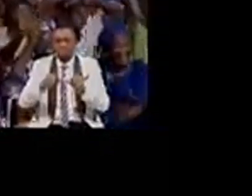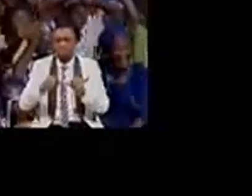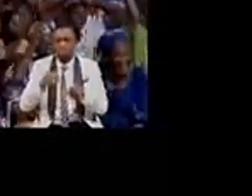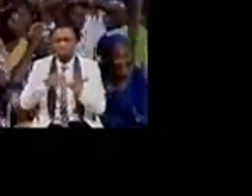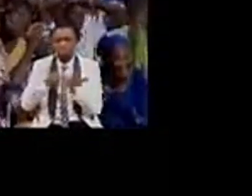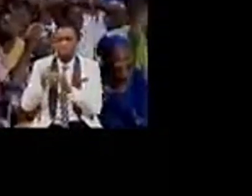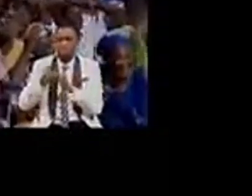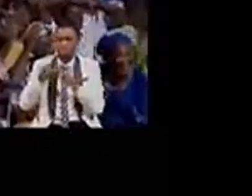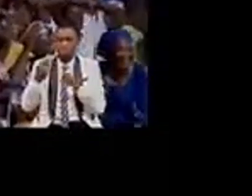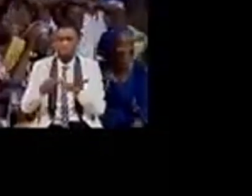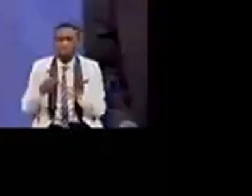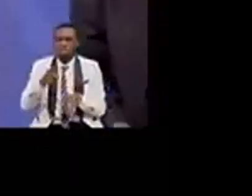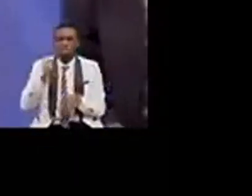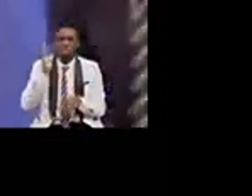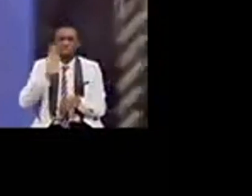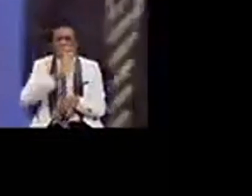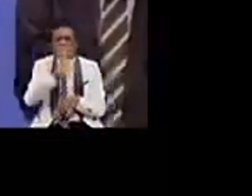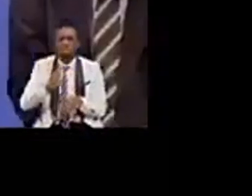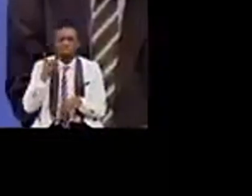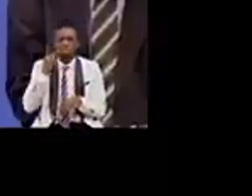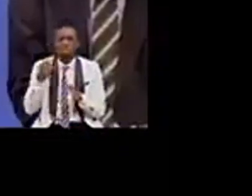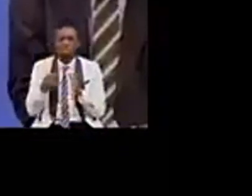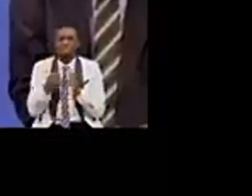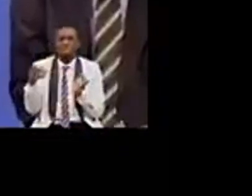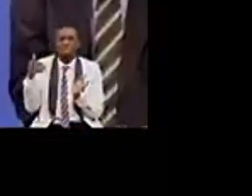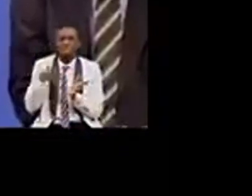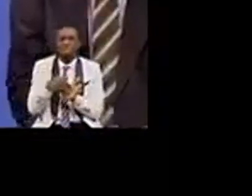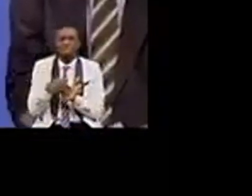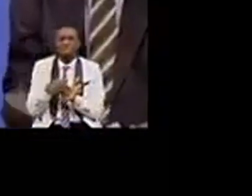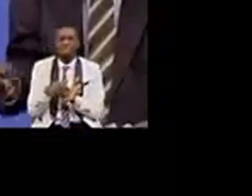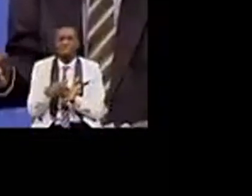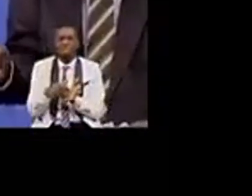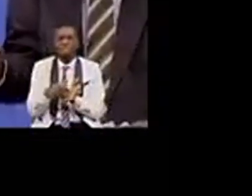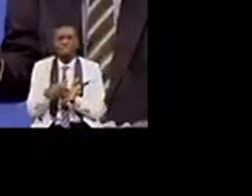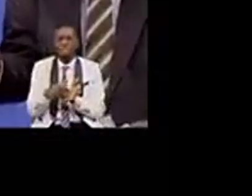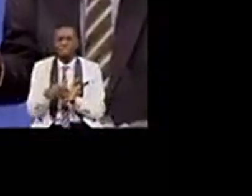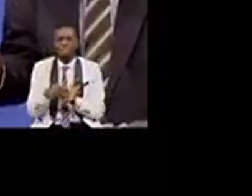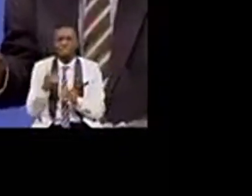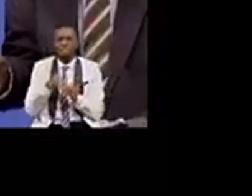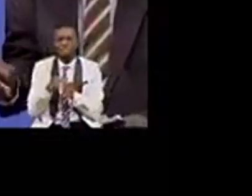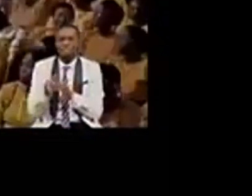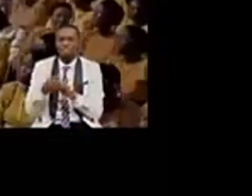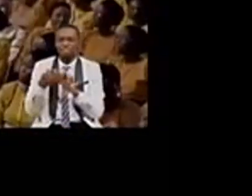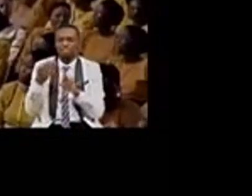will never see it again, and it will not occur again in Jesus' name.